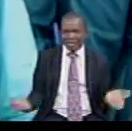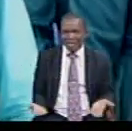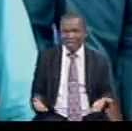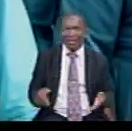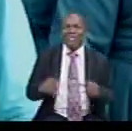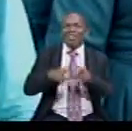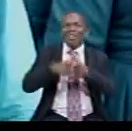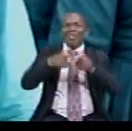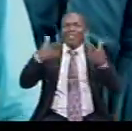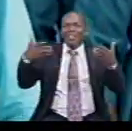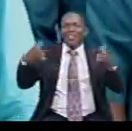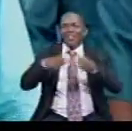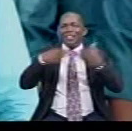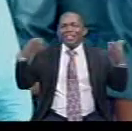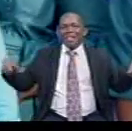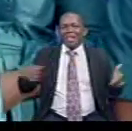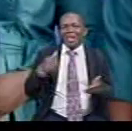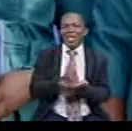amen. Amen.